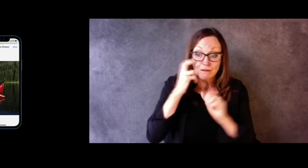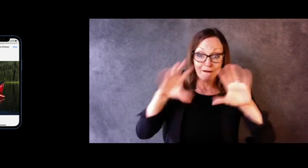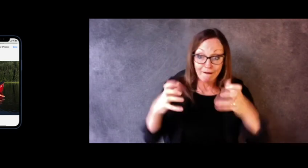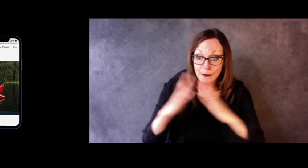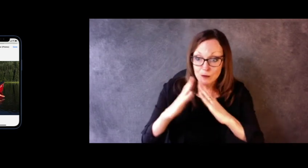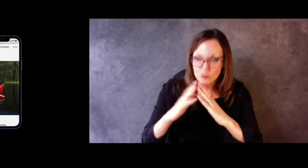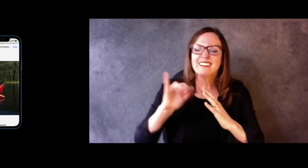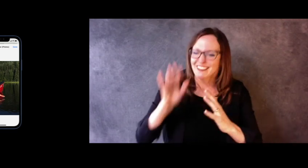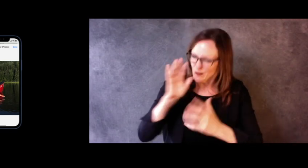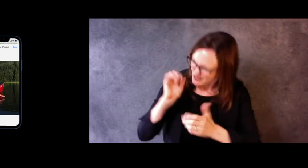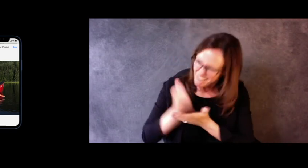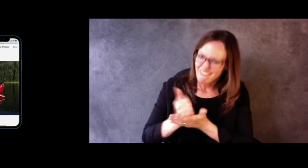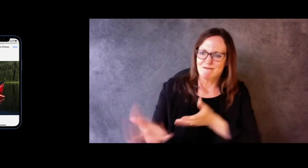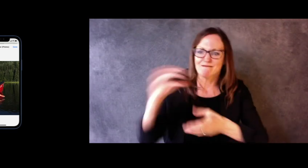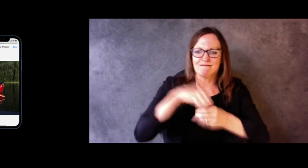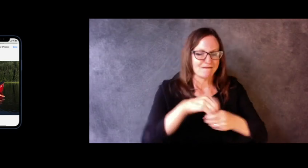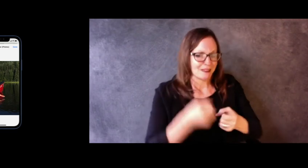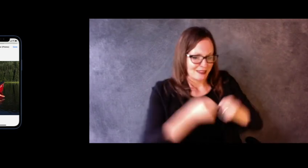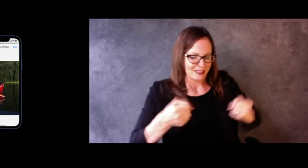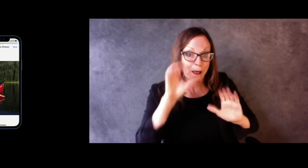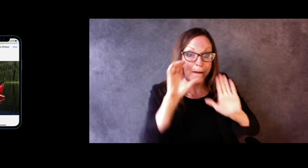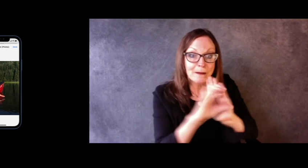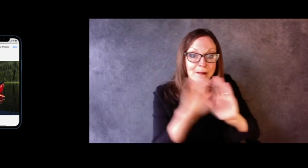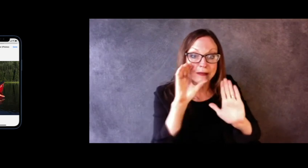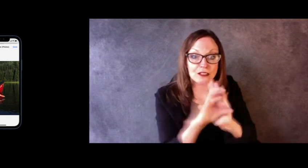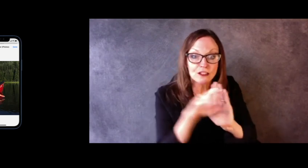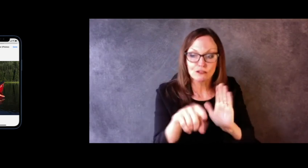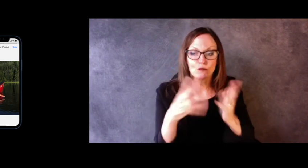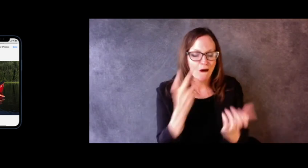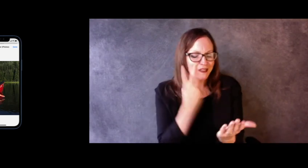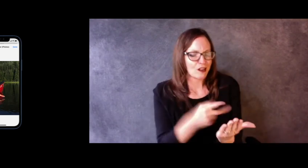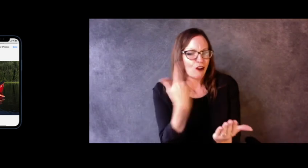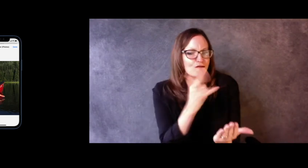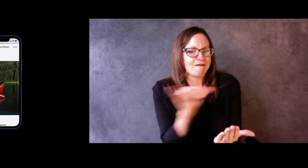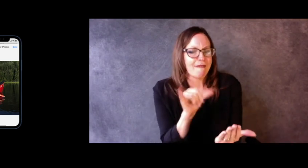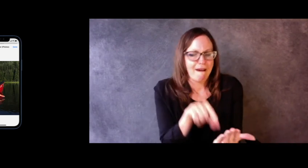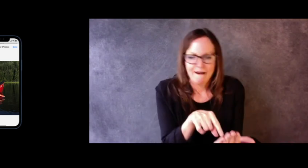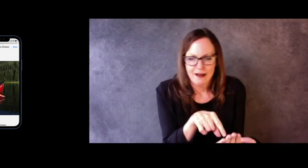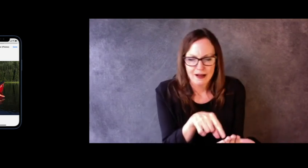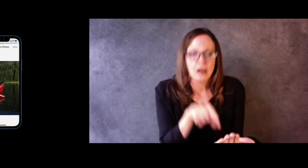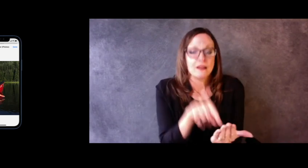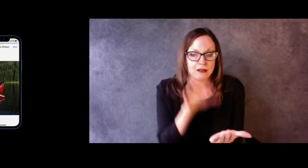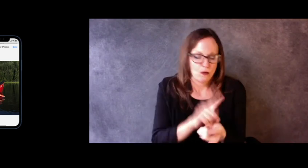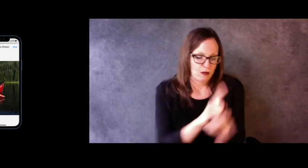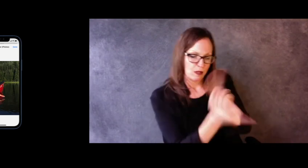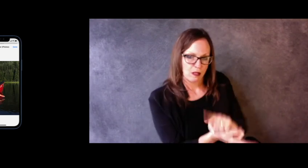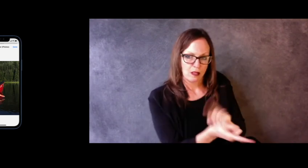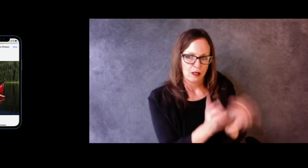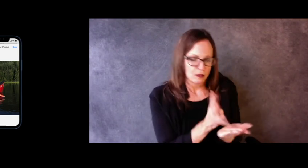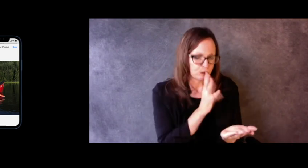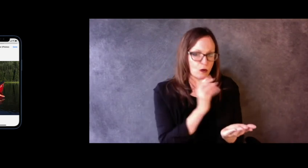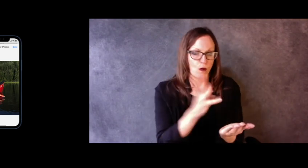people, text, table data, and other objects within images. VoiceOver can describe a person's position along with